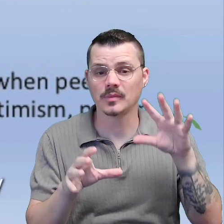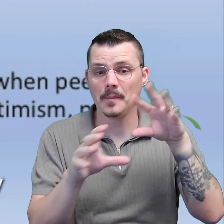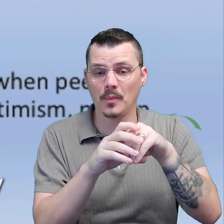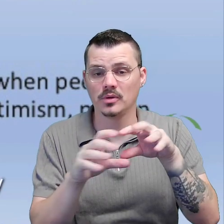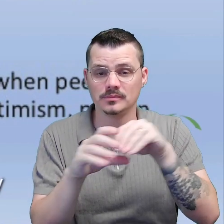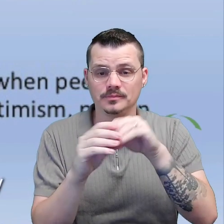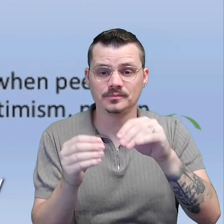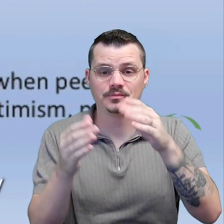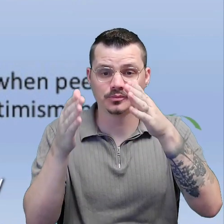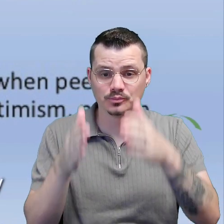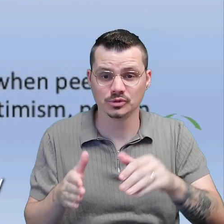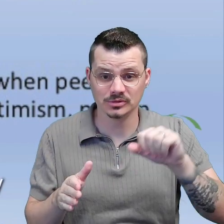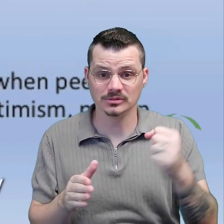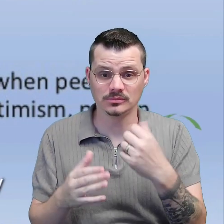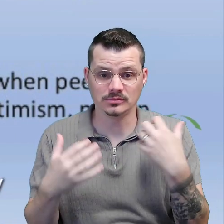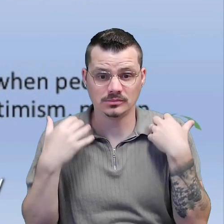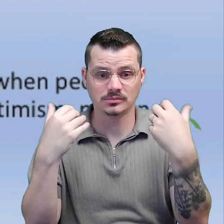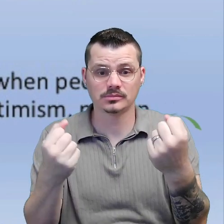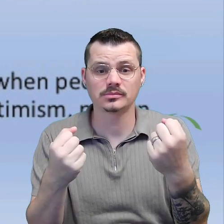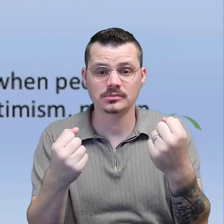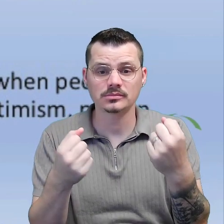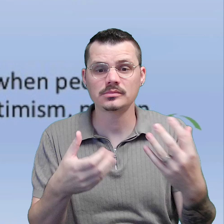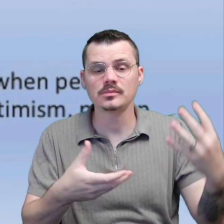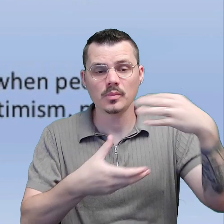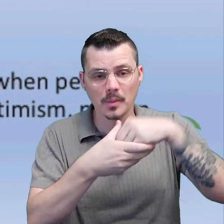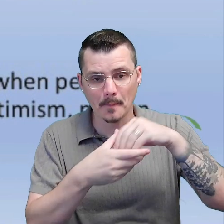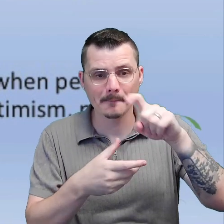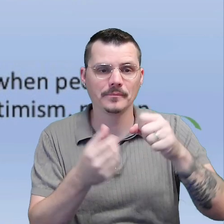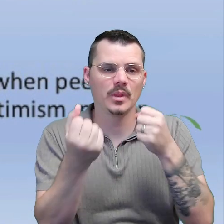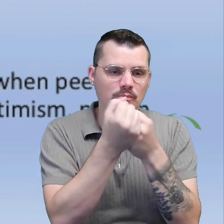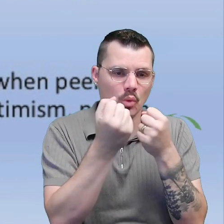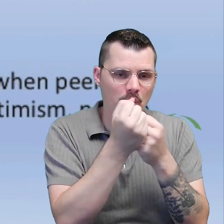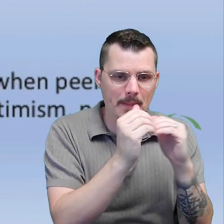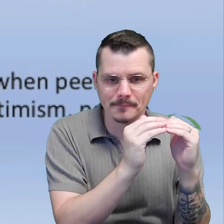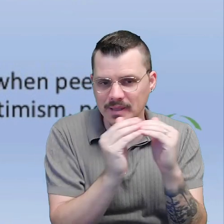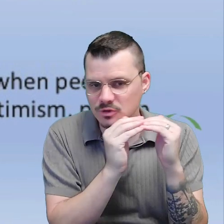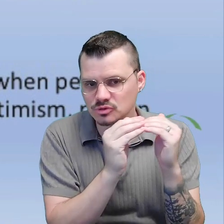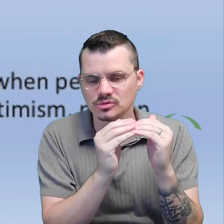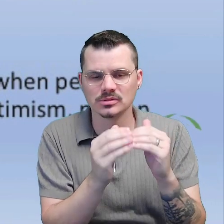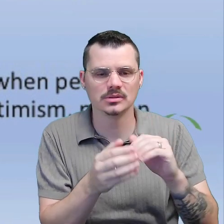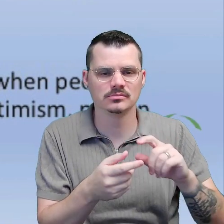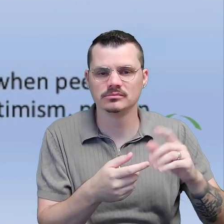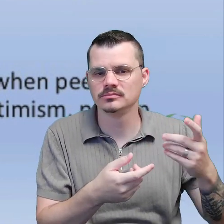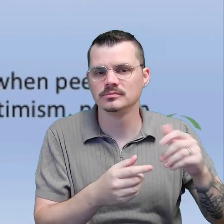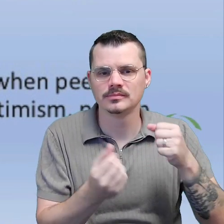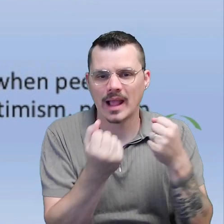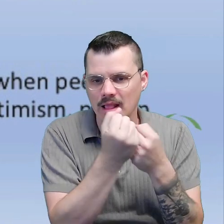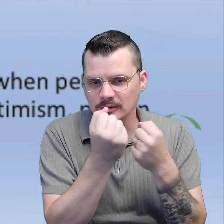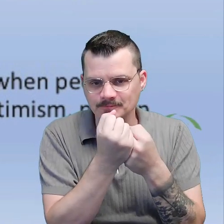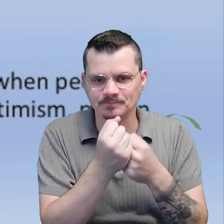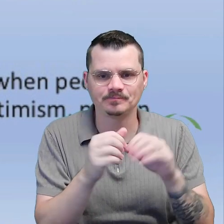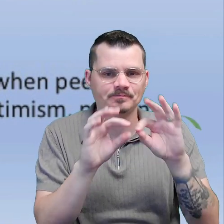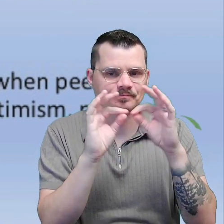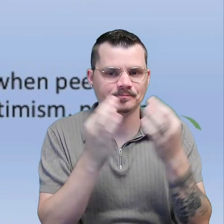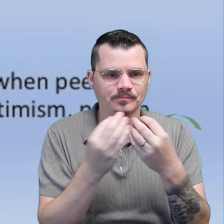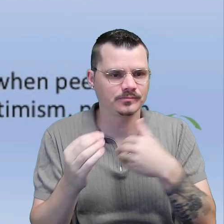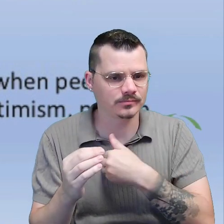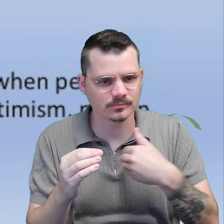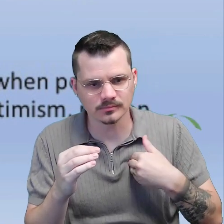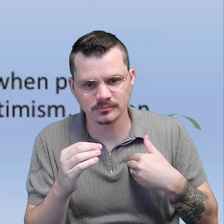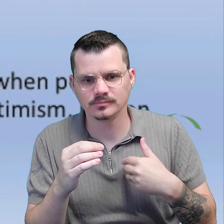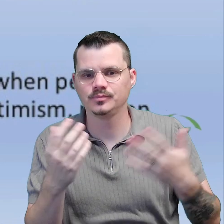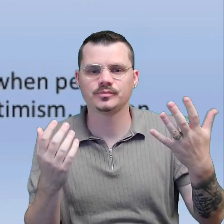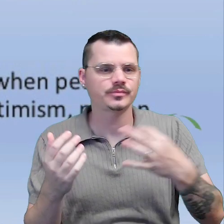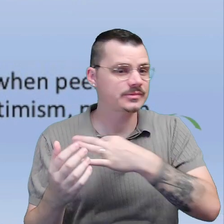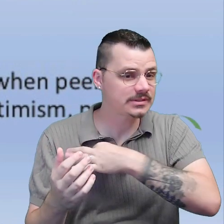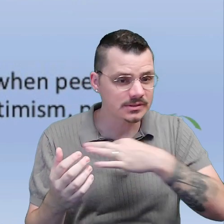that participates in the person's recovery includes support from peers, allies, family